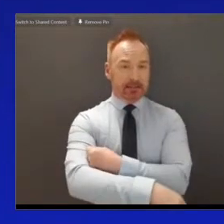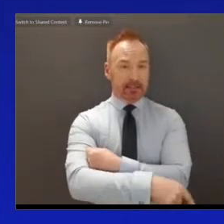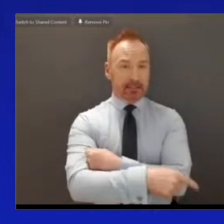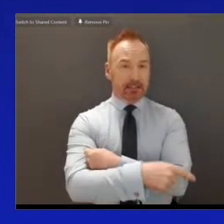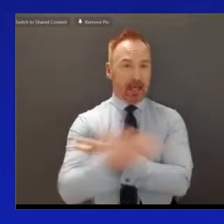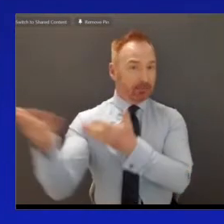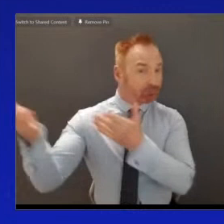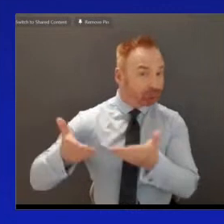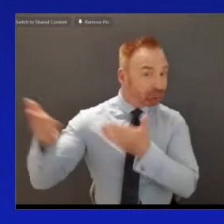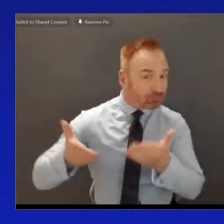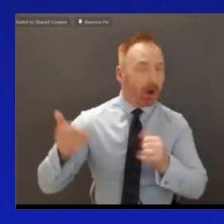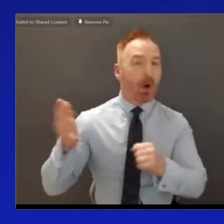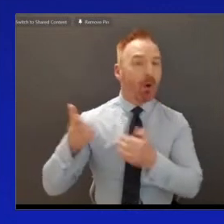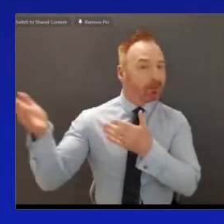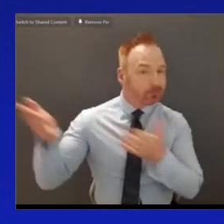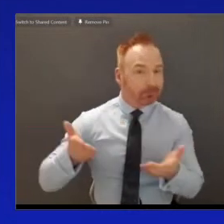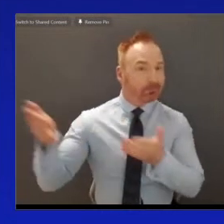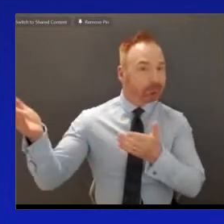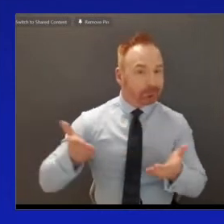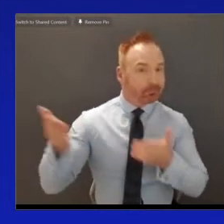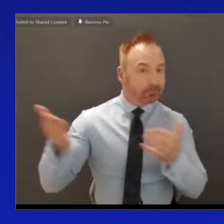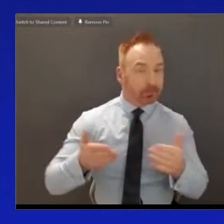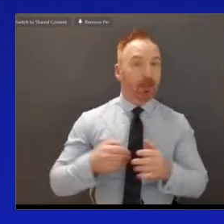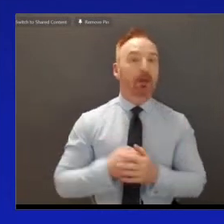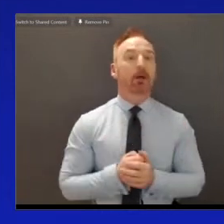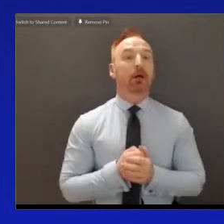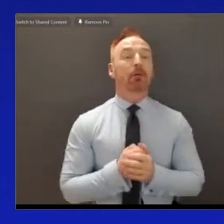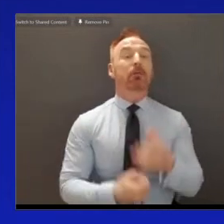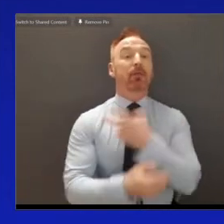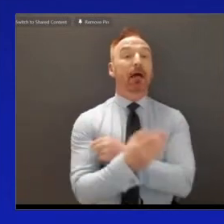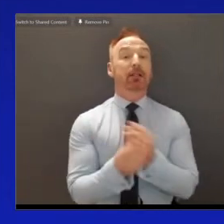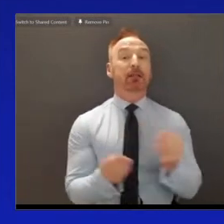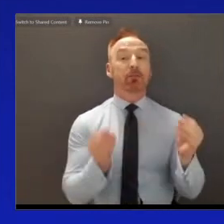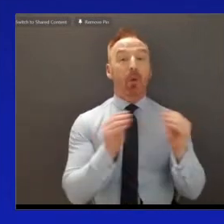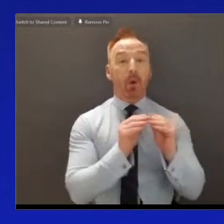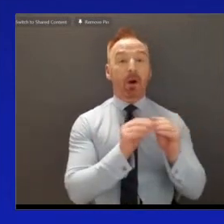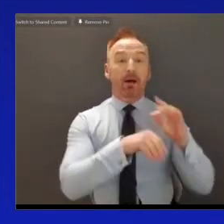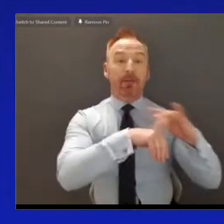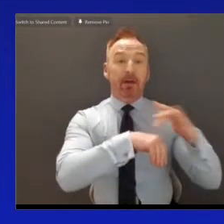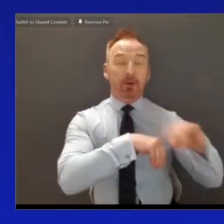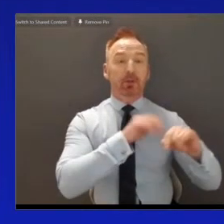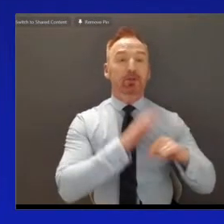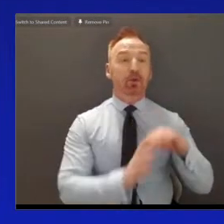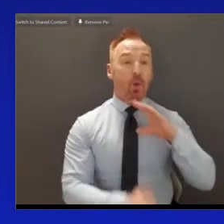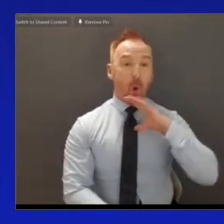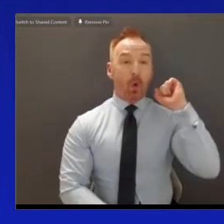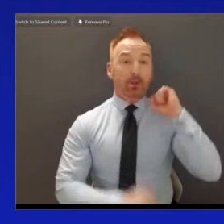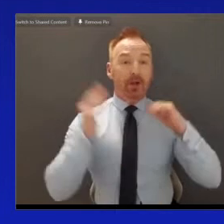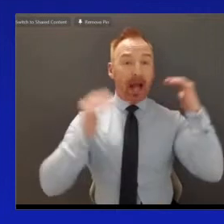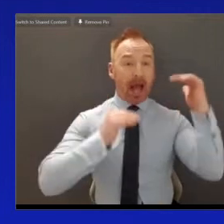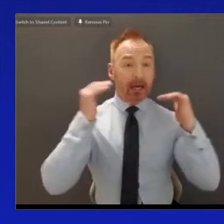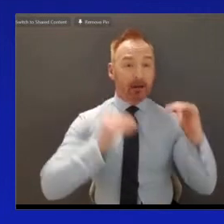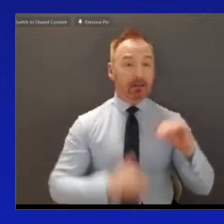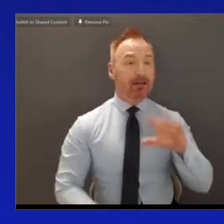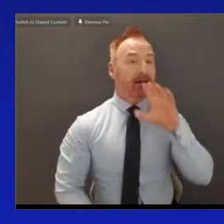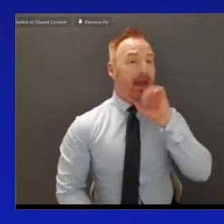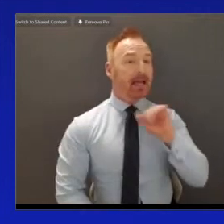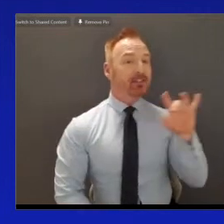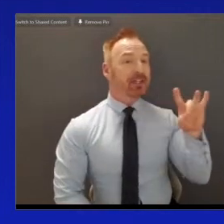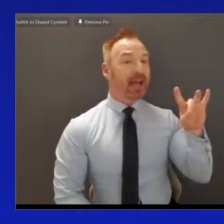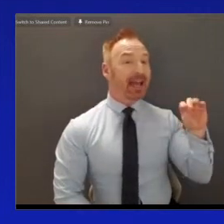an increasing stock of vaccine will be available to older adults, starting with those who are 80 years and